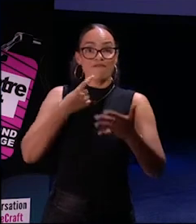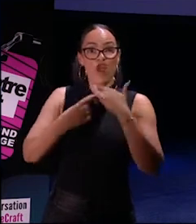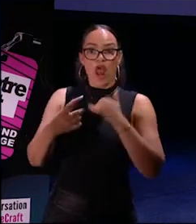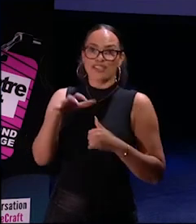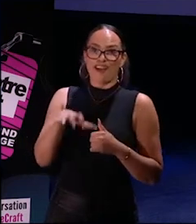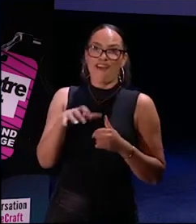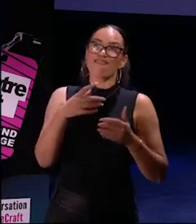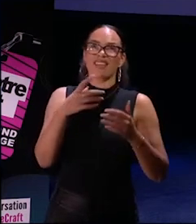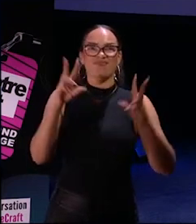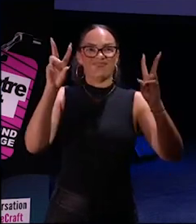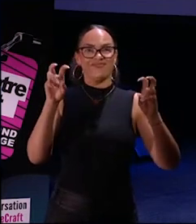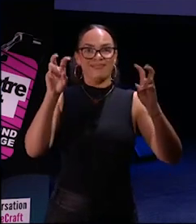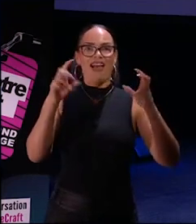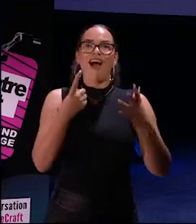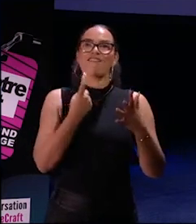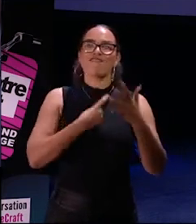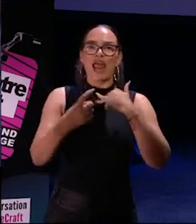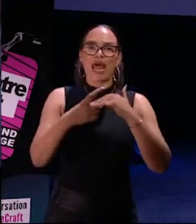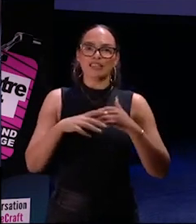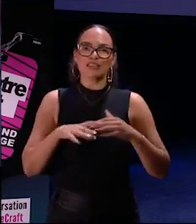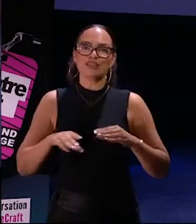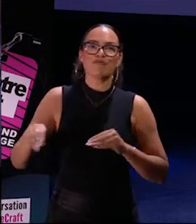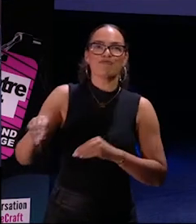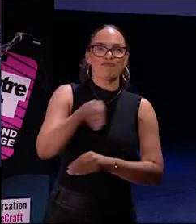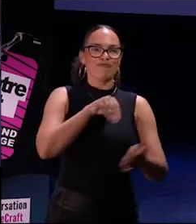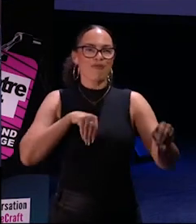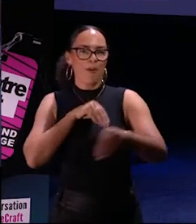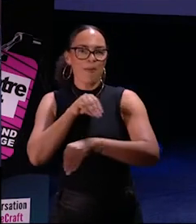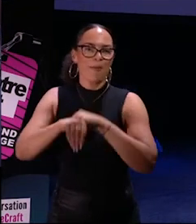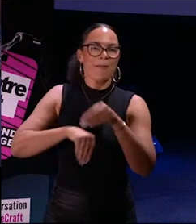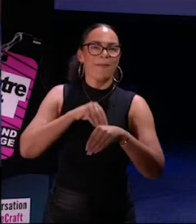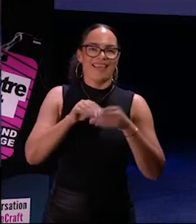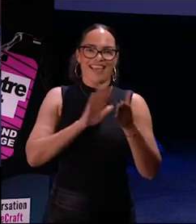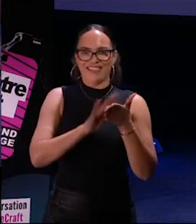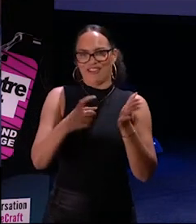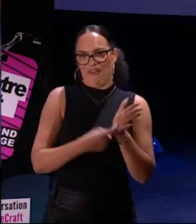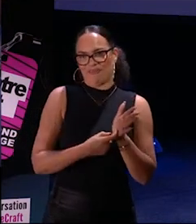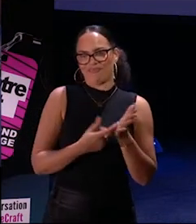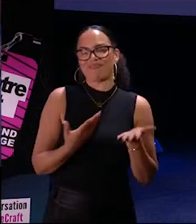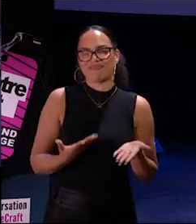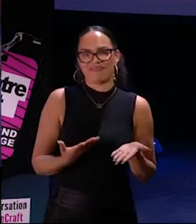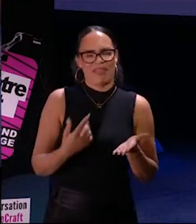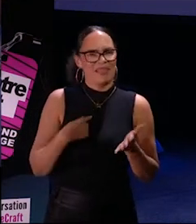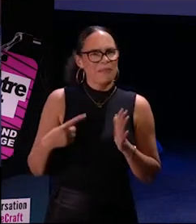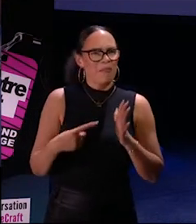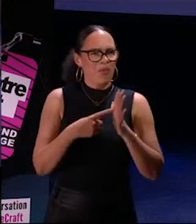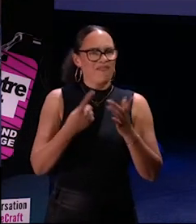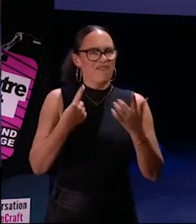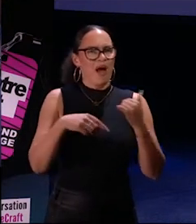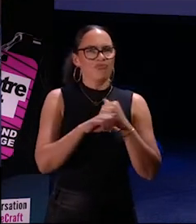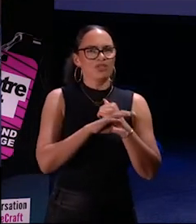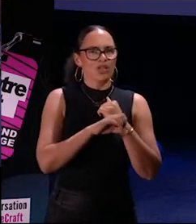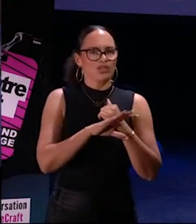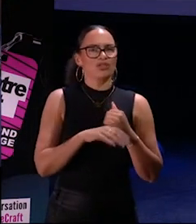freelance, essentially a freelance roving HR department, which is something that I think is really important for our productions so that there